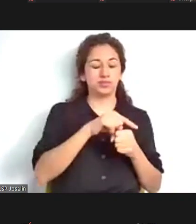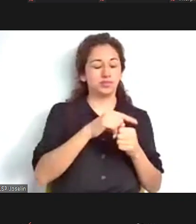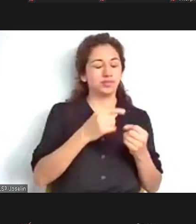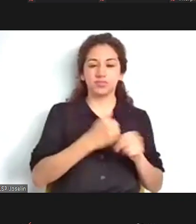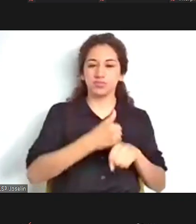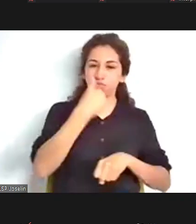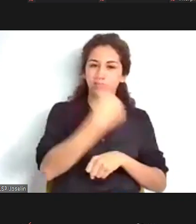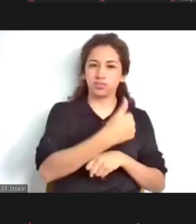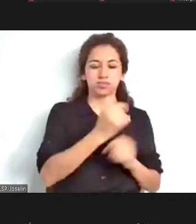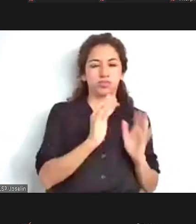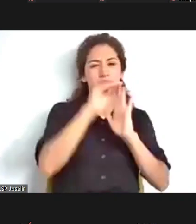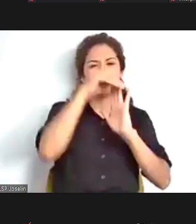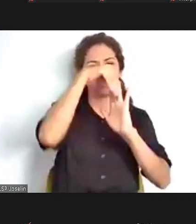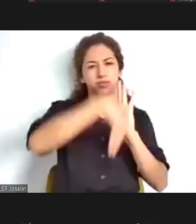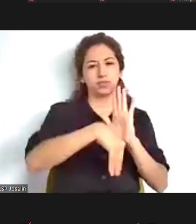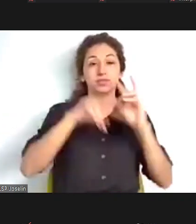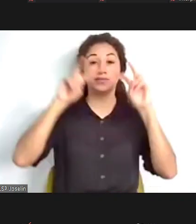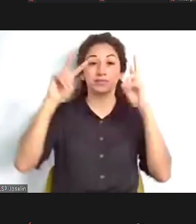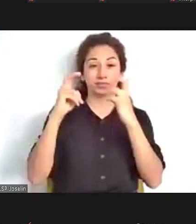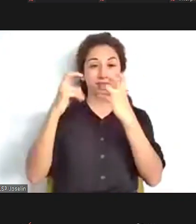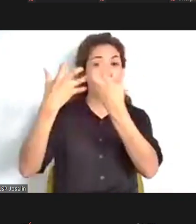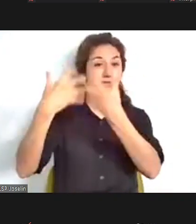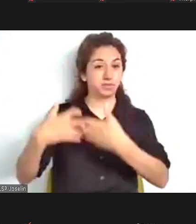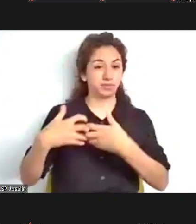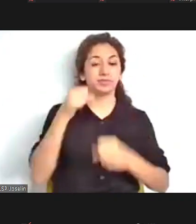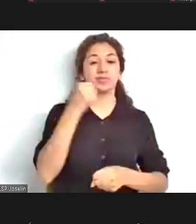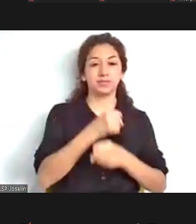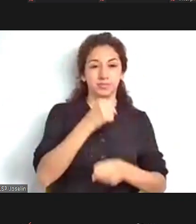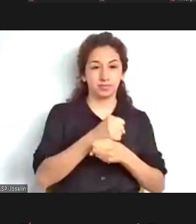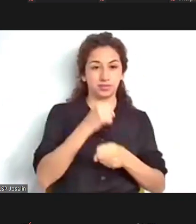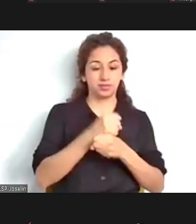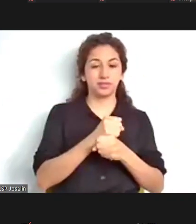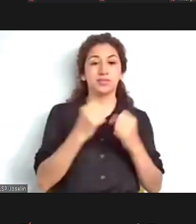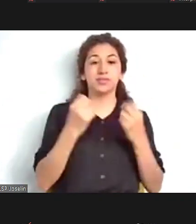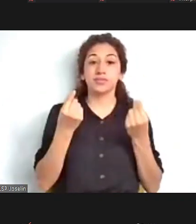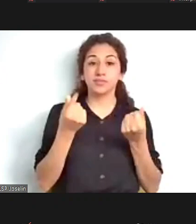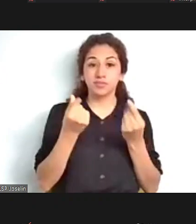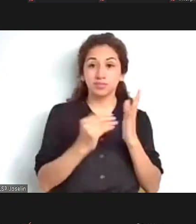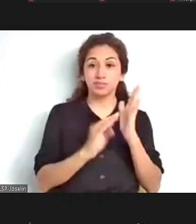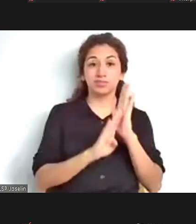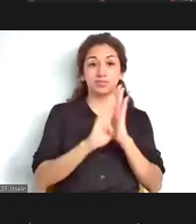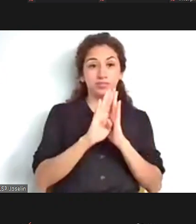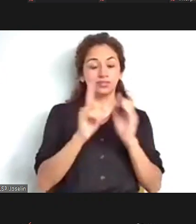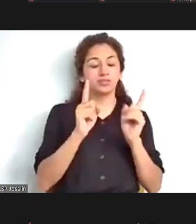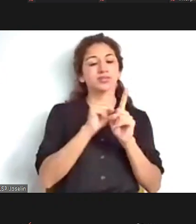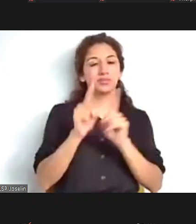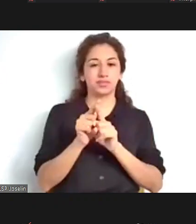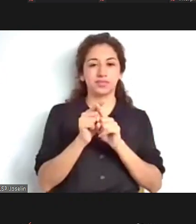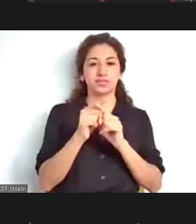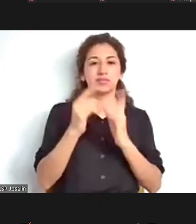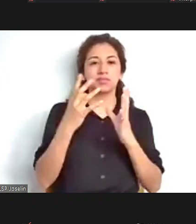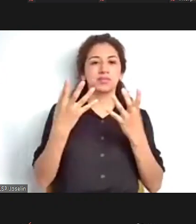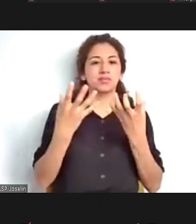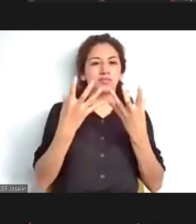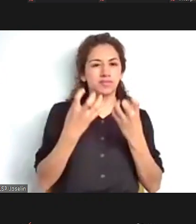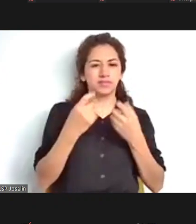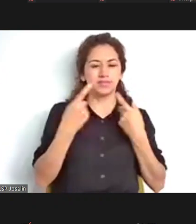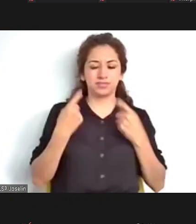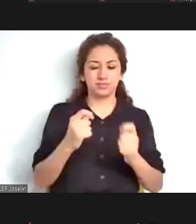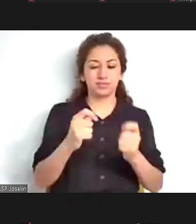pandemic has generated a unprecedented crisis in the entrepreneurial